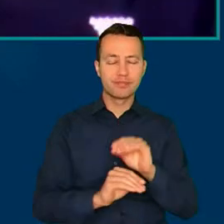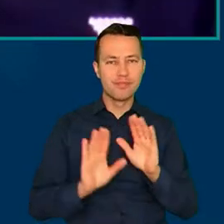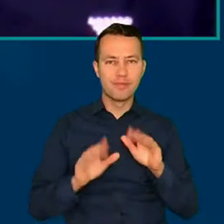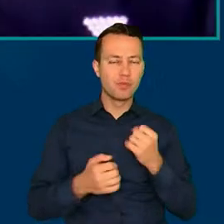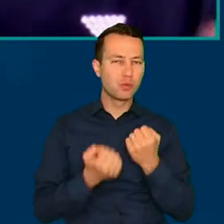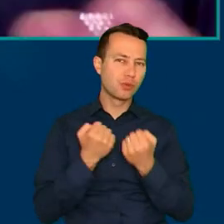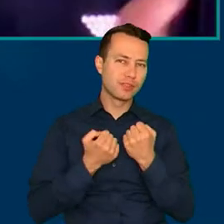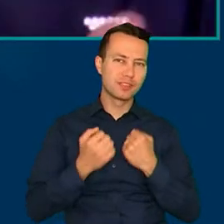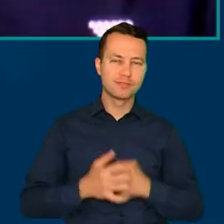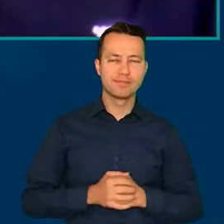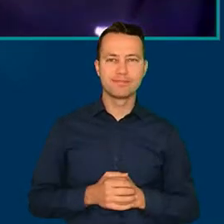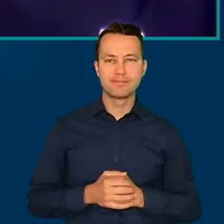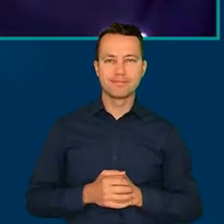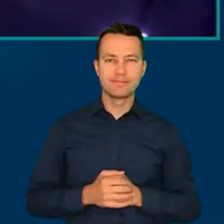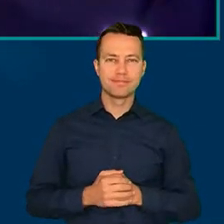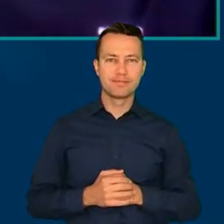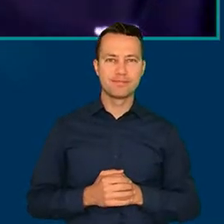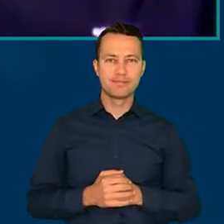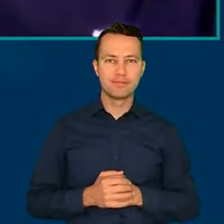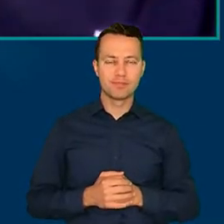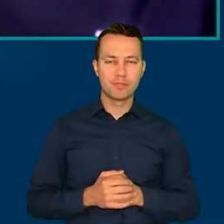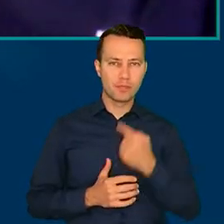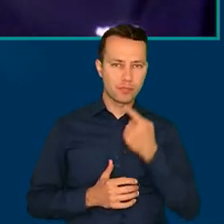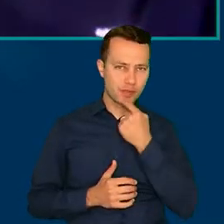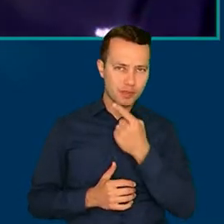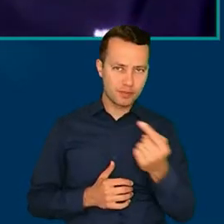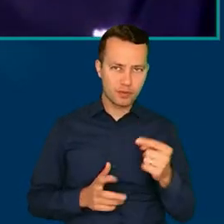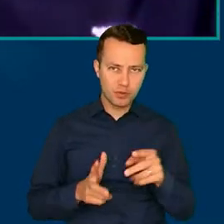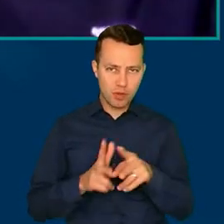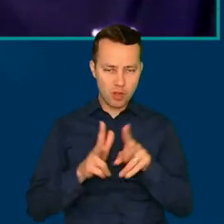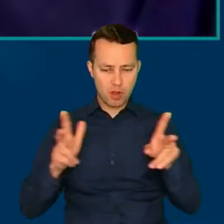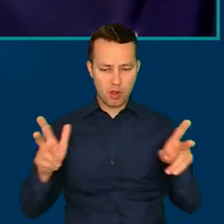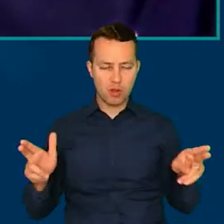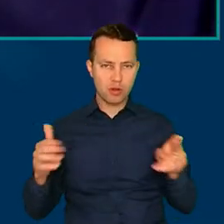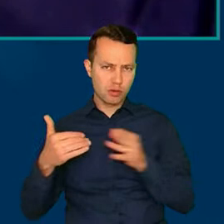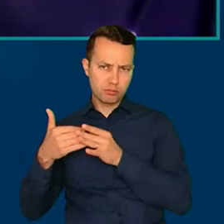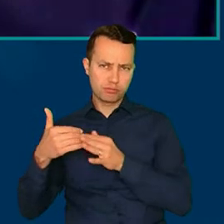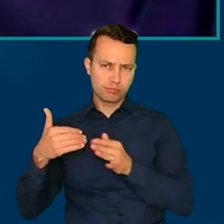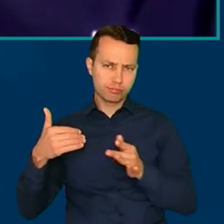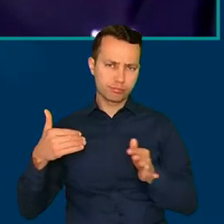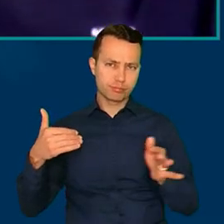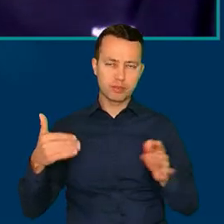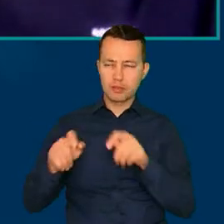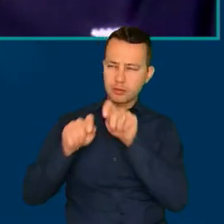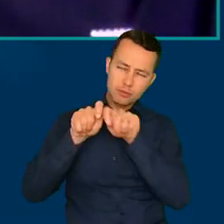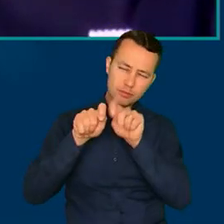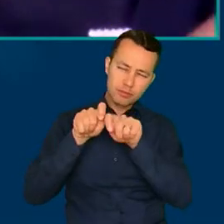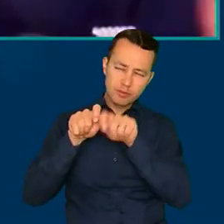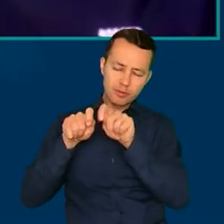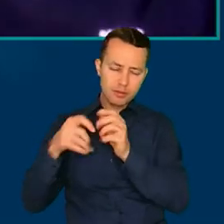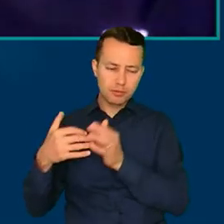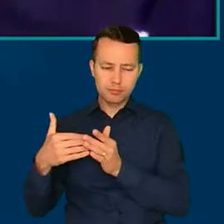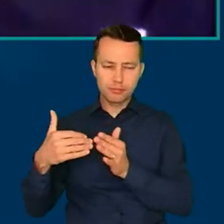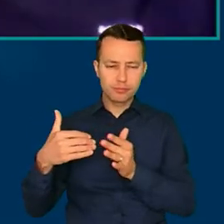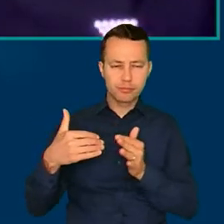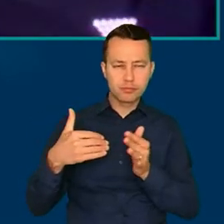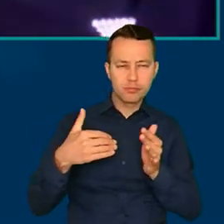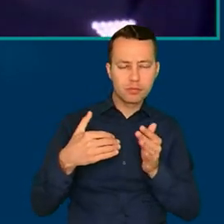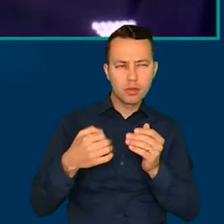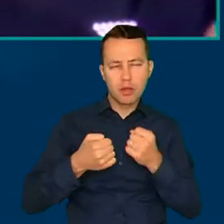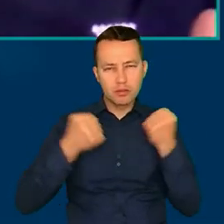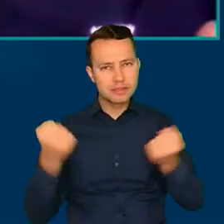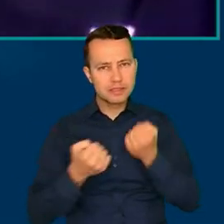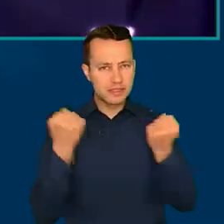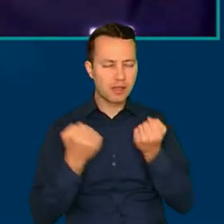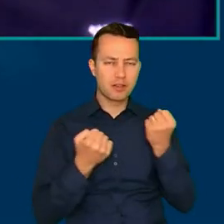I mentioned that this is a cycle, that due diligence is a cycle from identification of the impact through